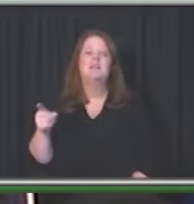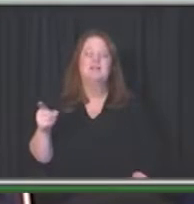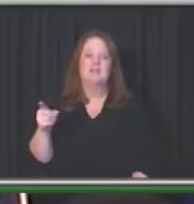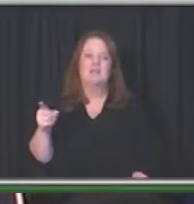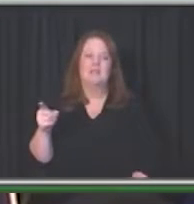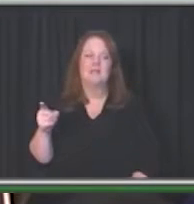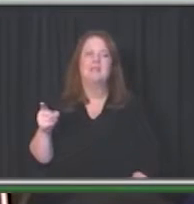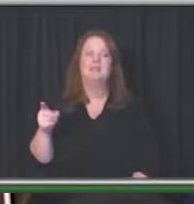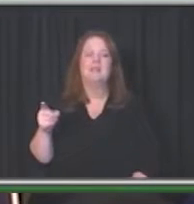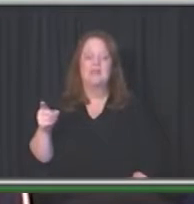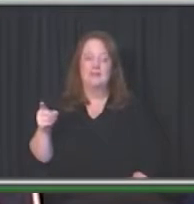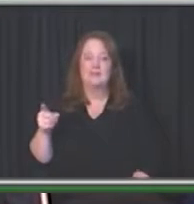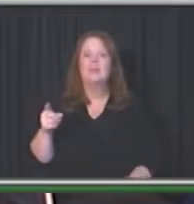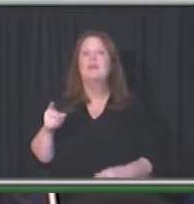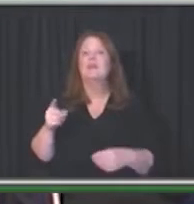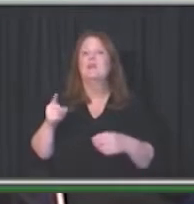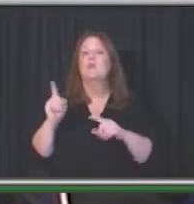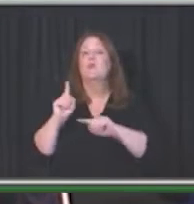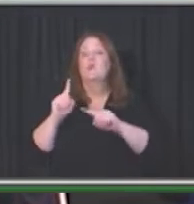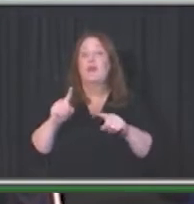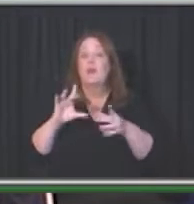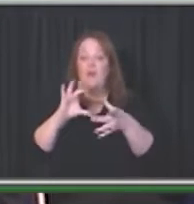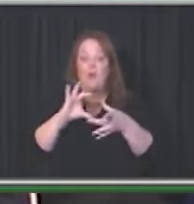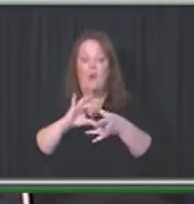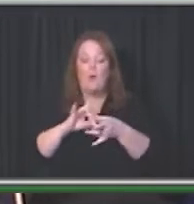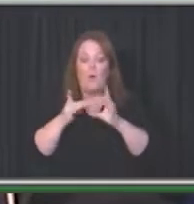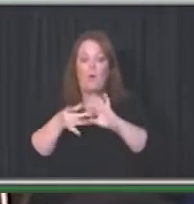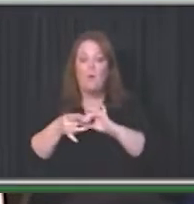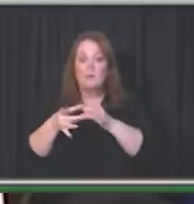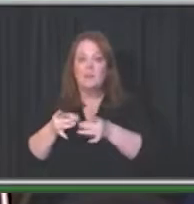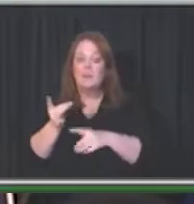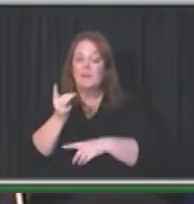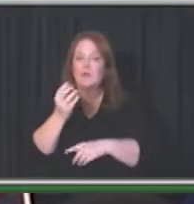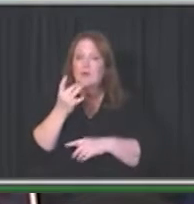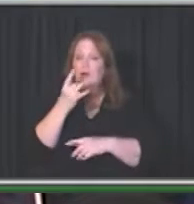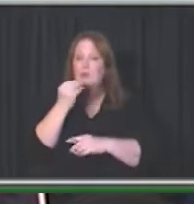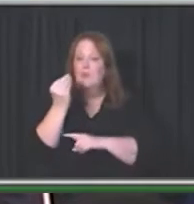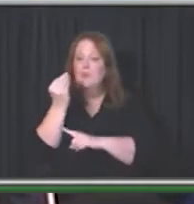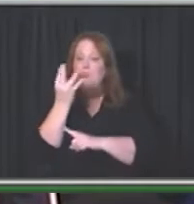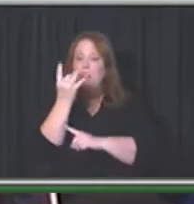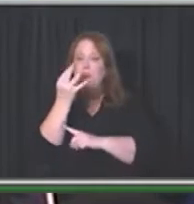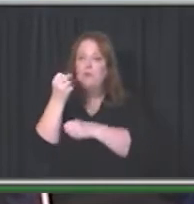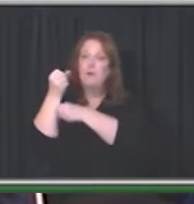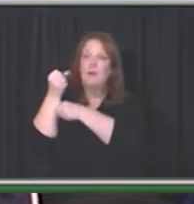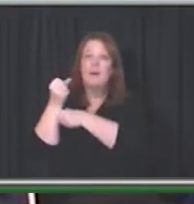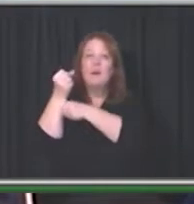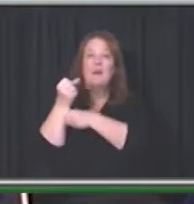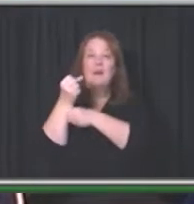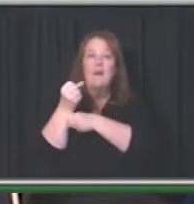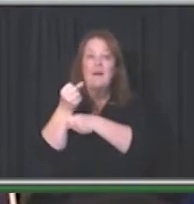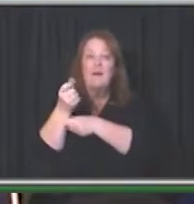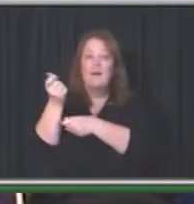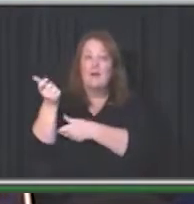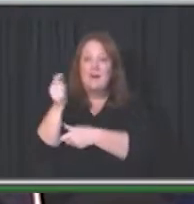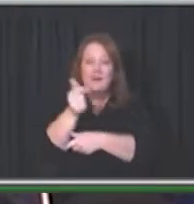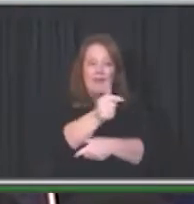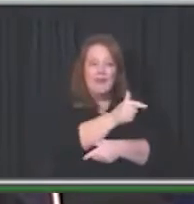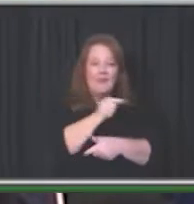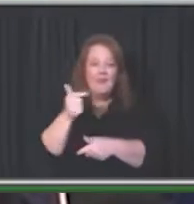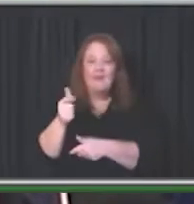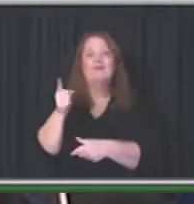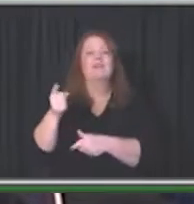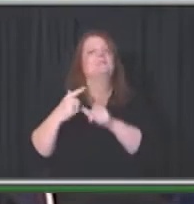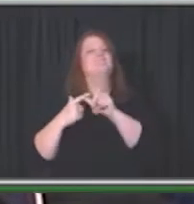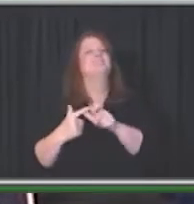the Olympic torch and run in the Olympic torch relay for Sacramento for the Winter Games in Salt Lake